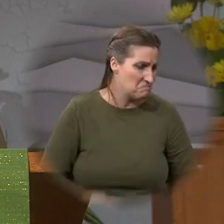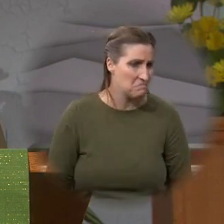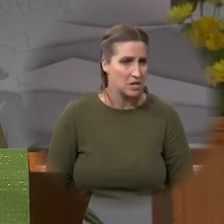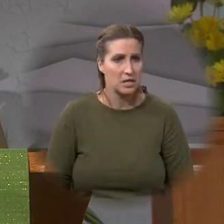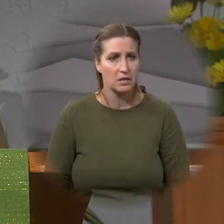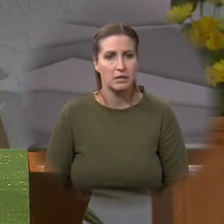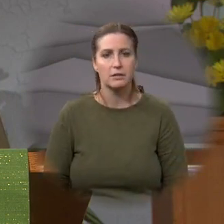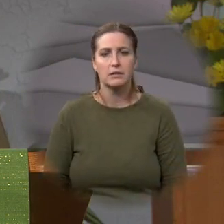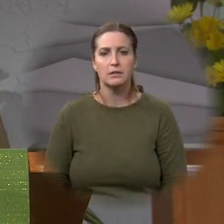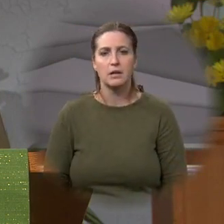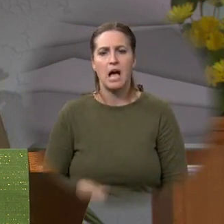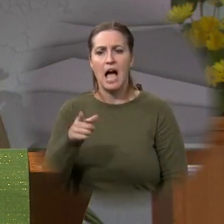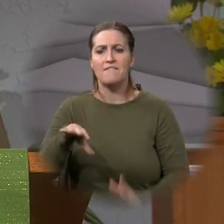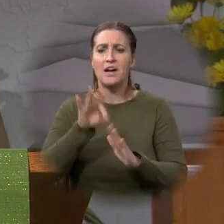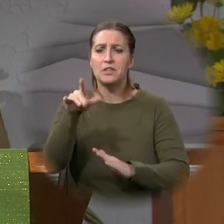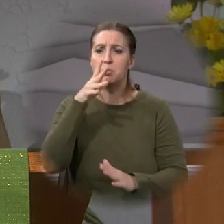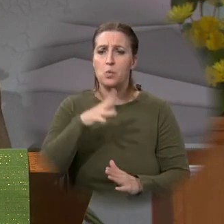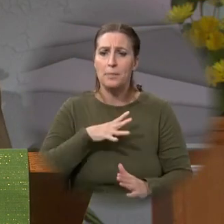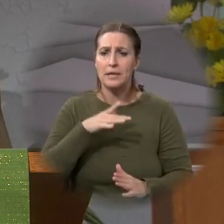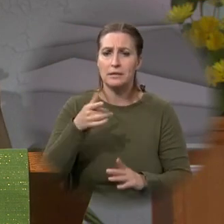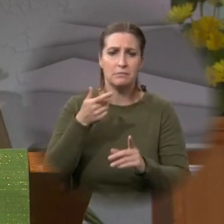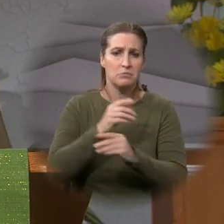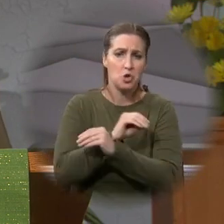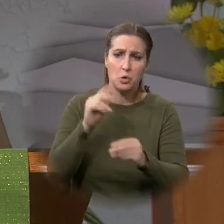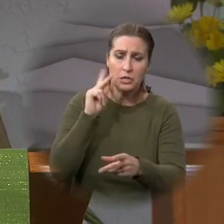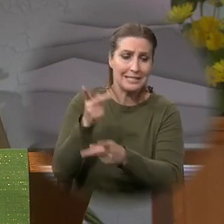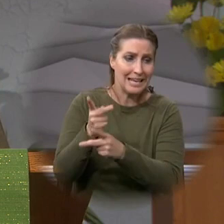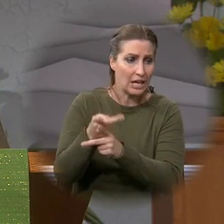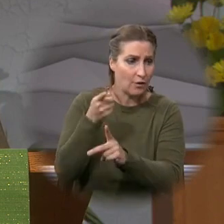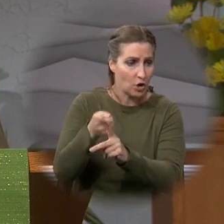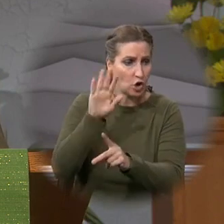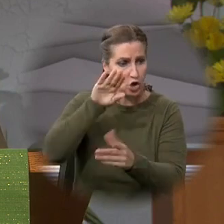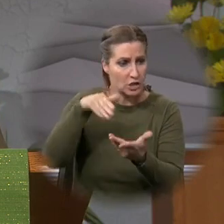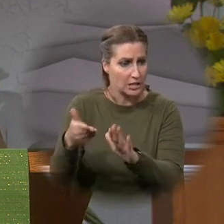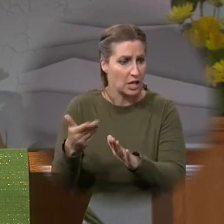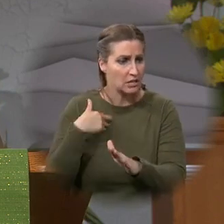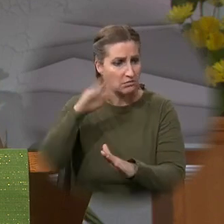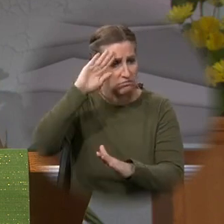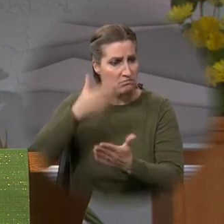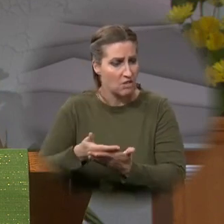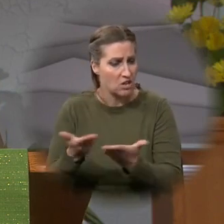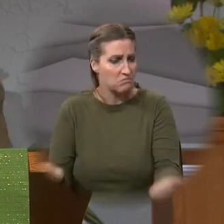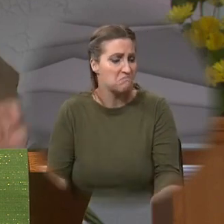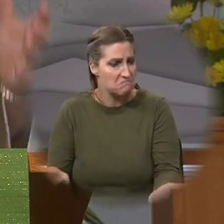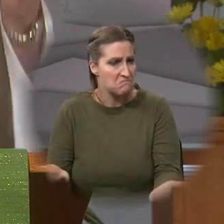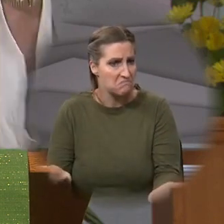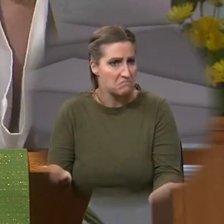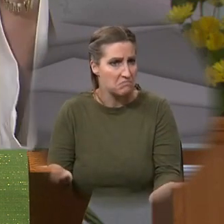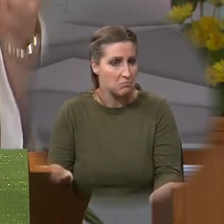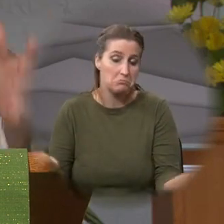I came across this widow who will not be cared for, and her son has died.